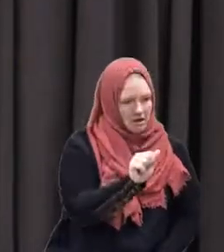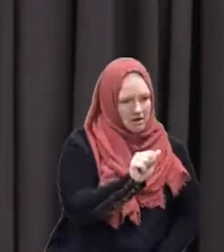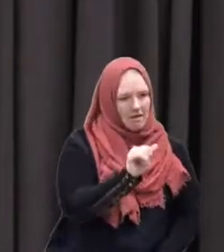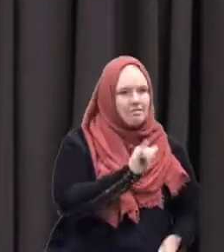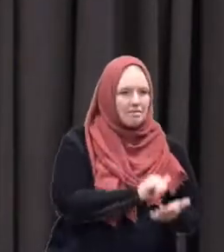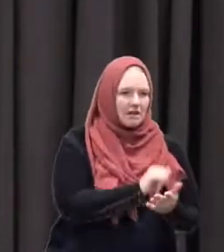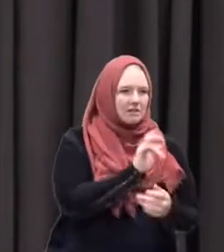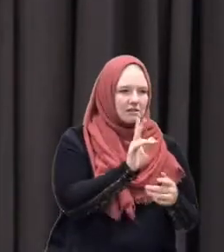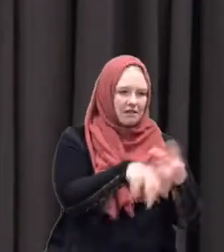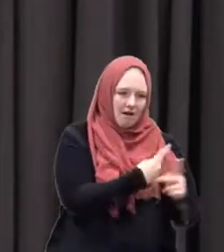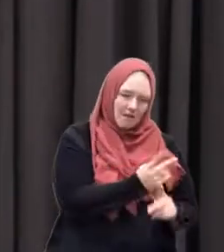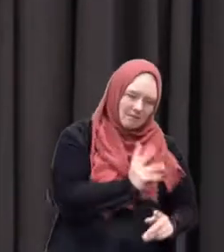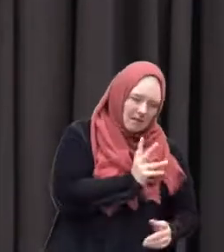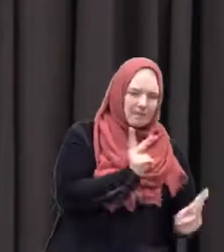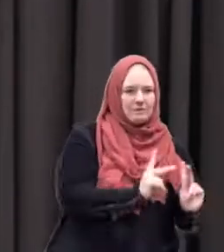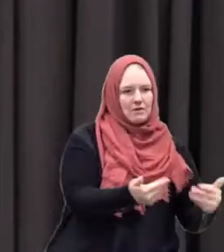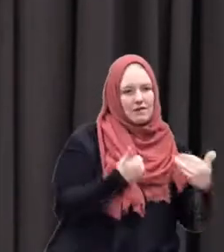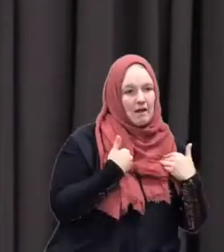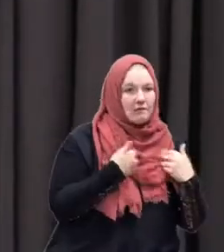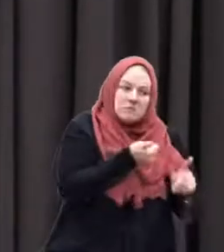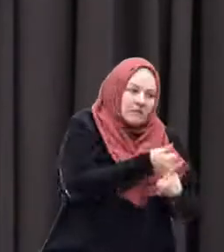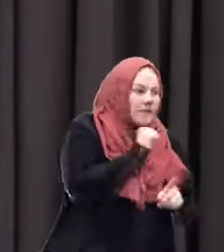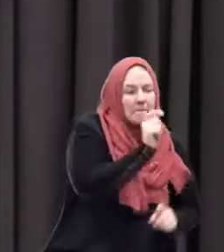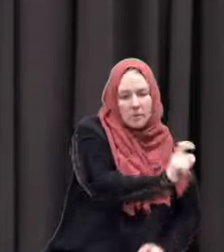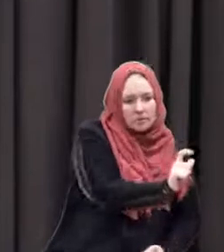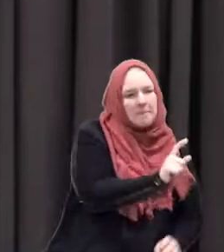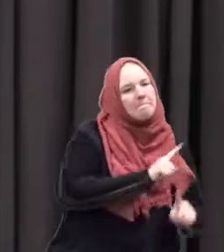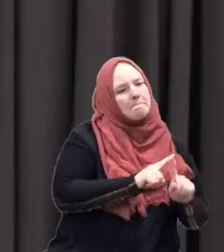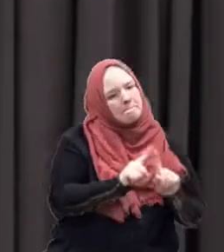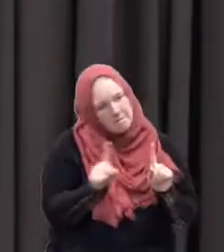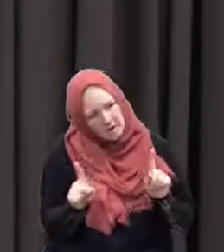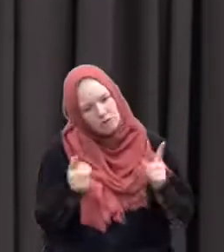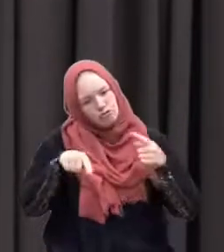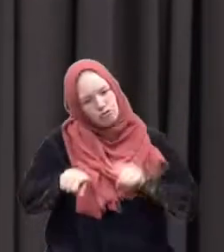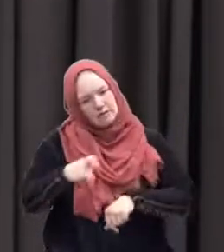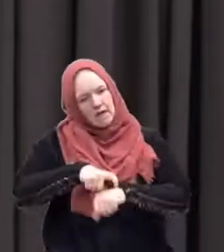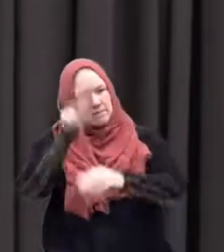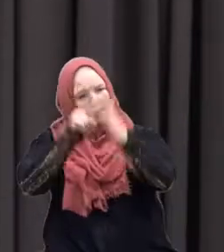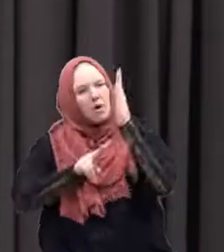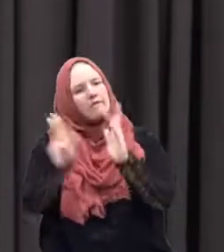the cradle of Islam at the time of the Prophet